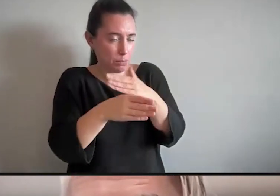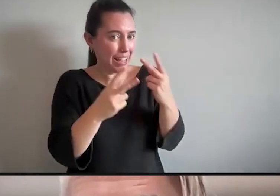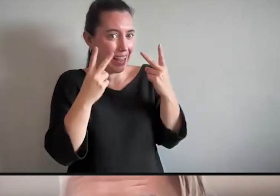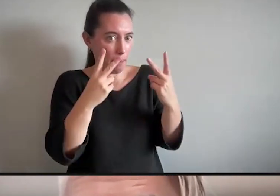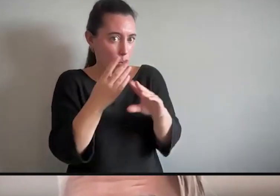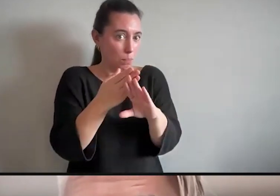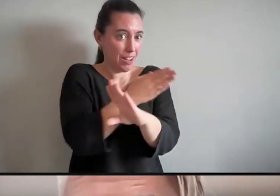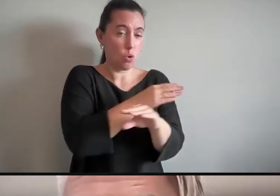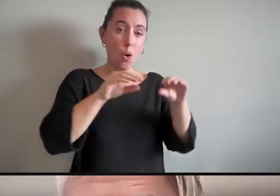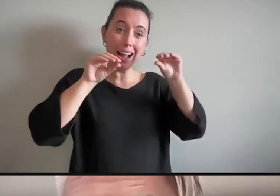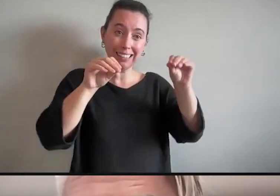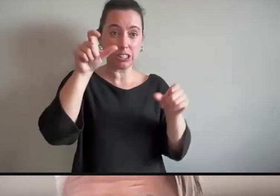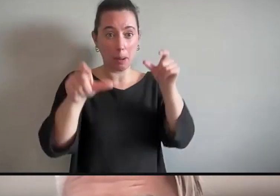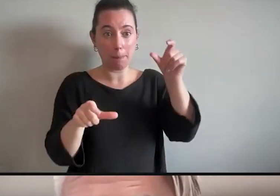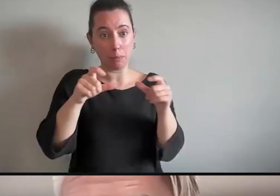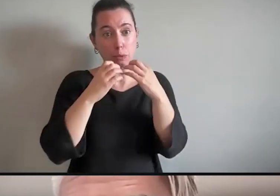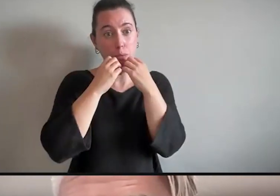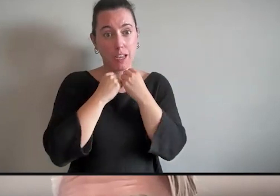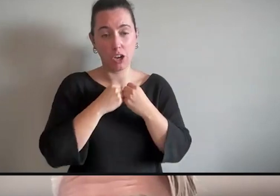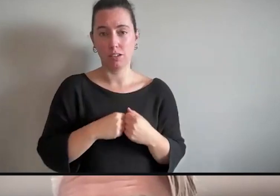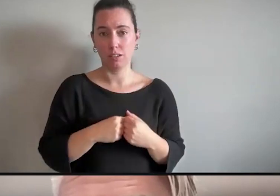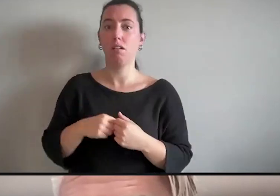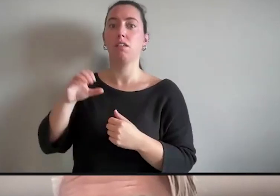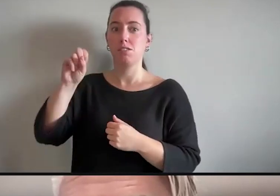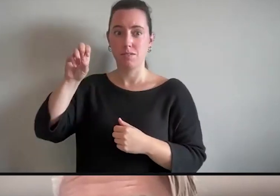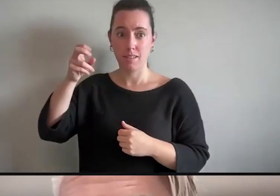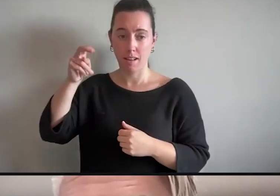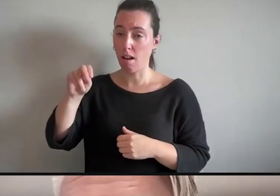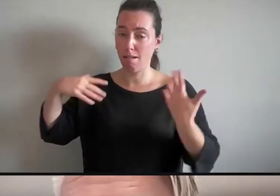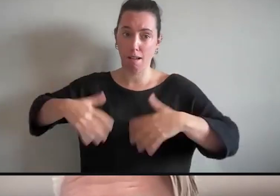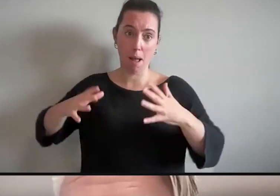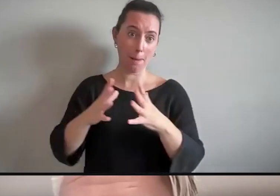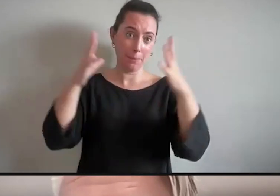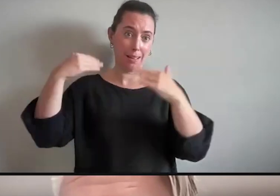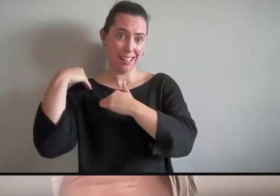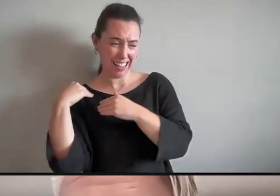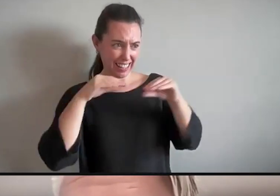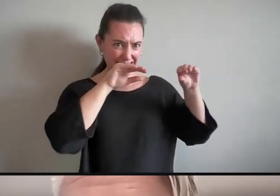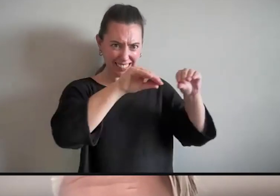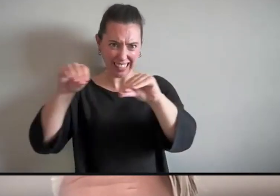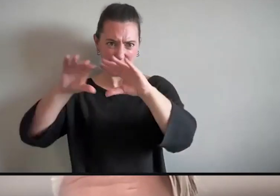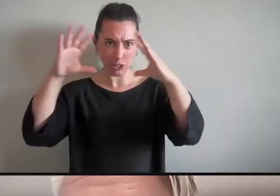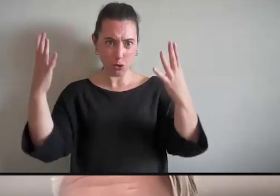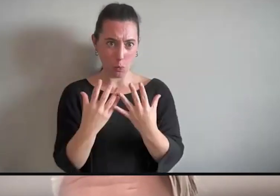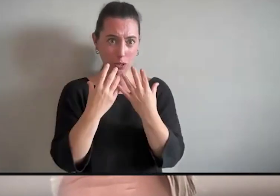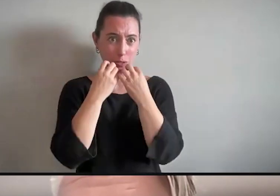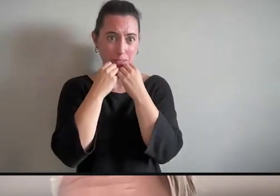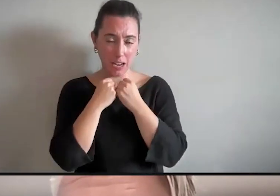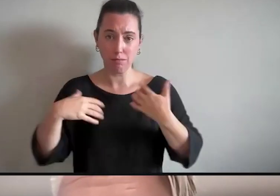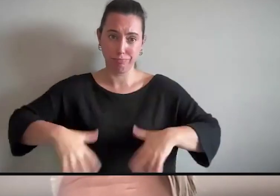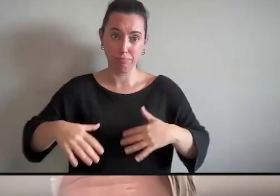Teaching people to care, that seems more to the whole society than anyone else. But I'll turn to Shilpi and ask, what do you think? How can we help